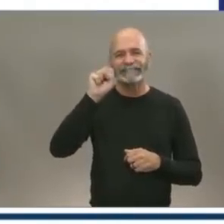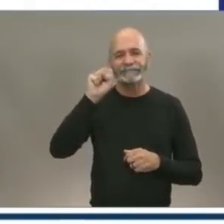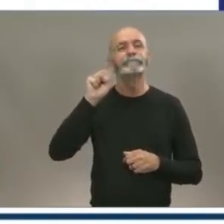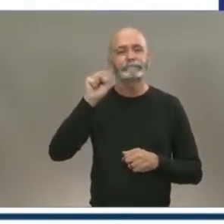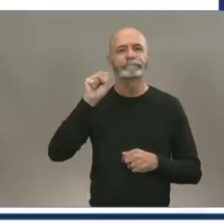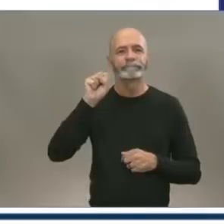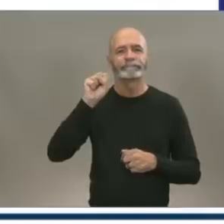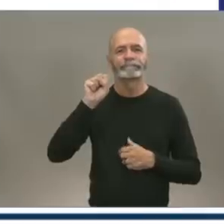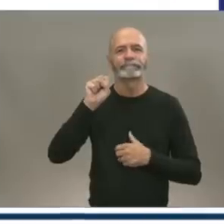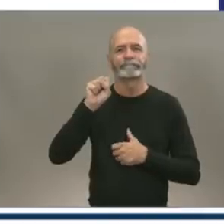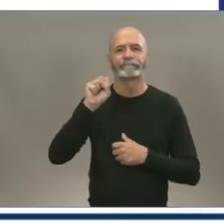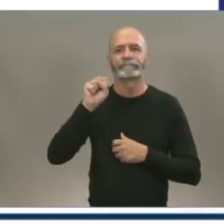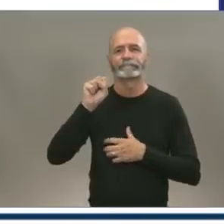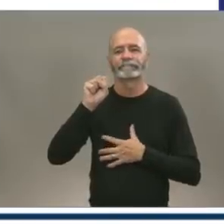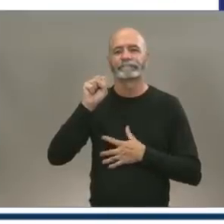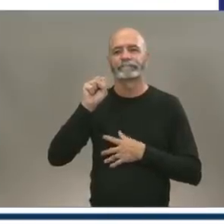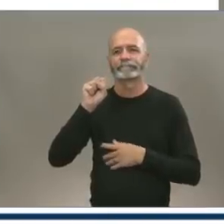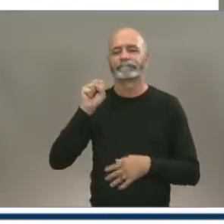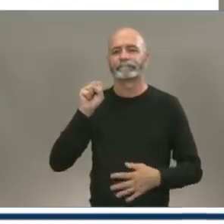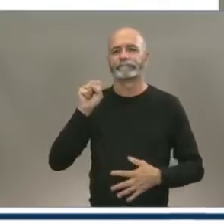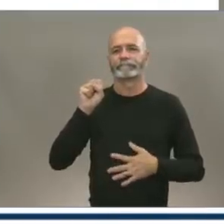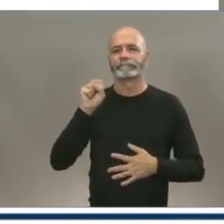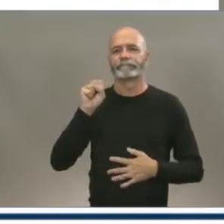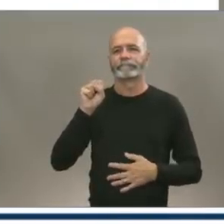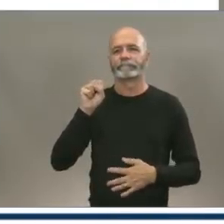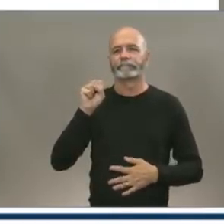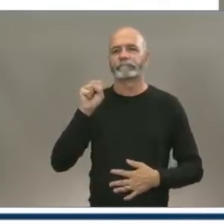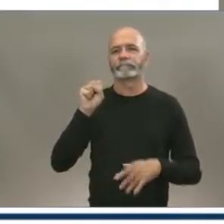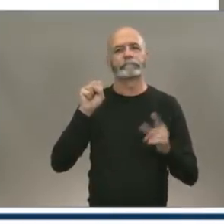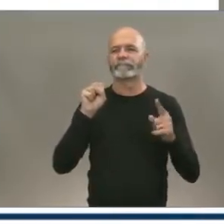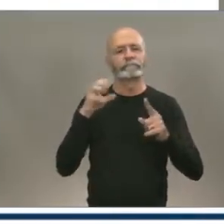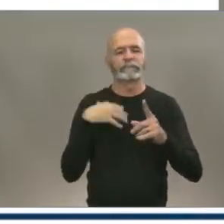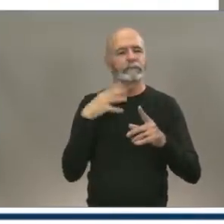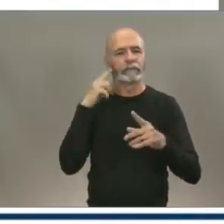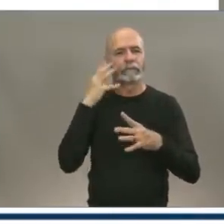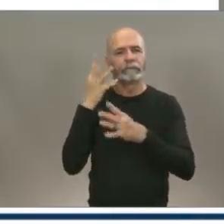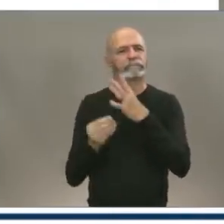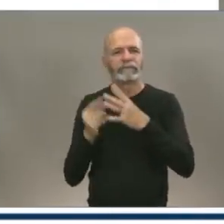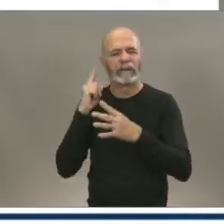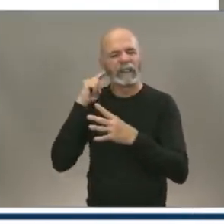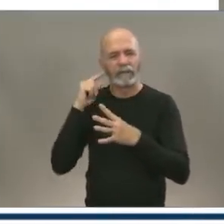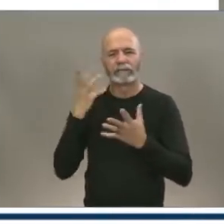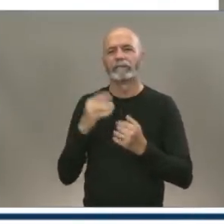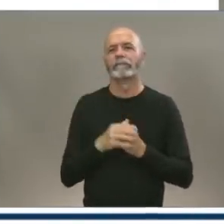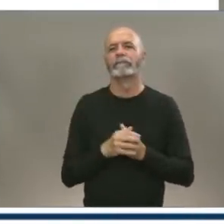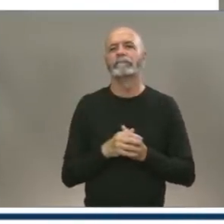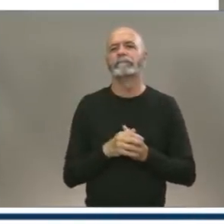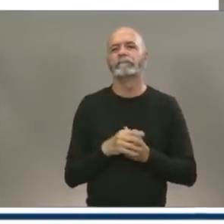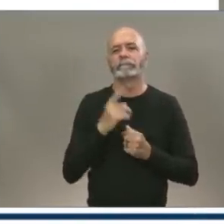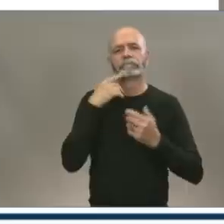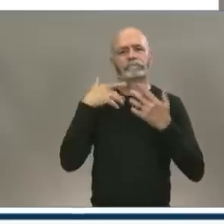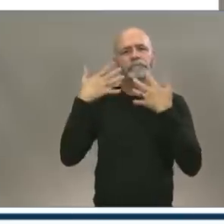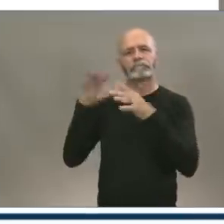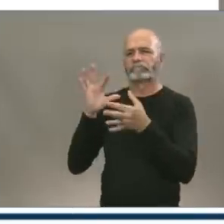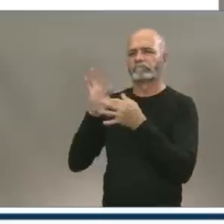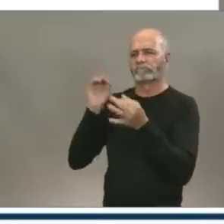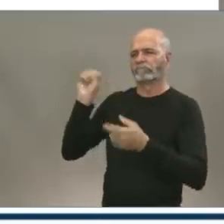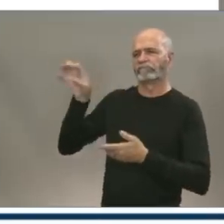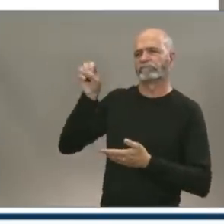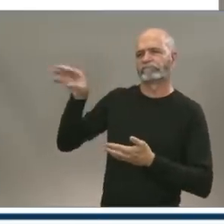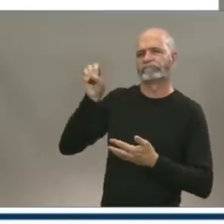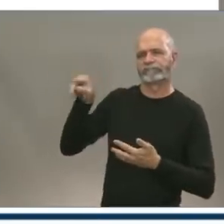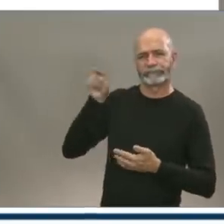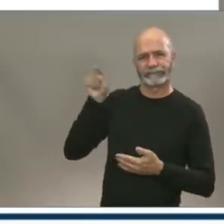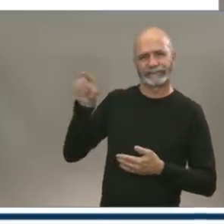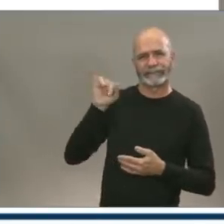Well, I've got, I gave the epidemiologic explanation on that. Why it just not,